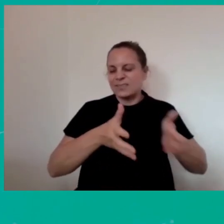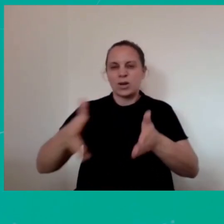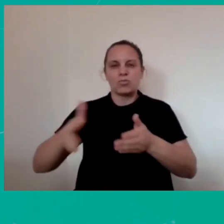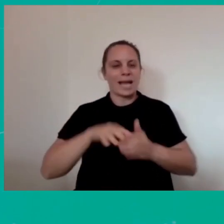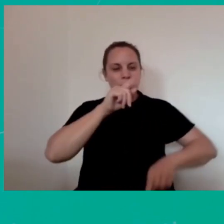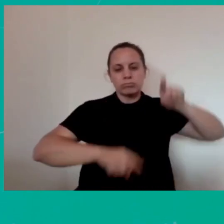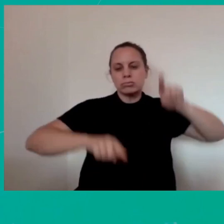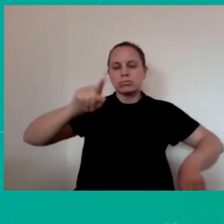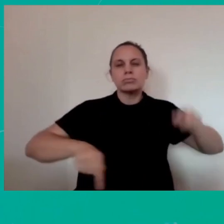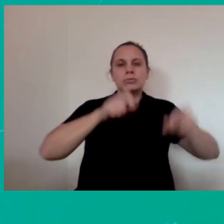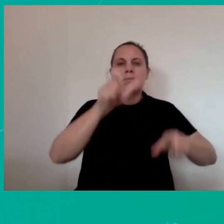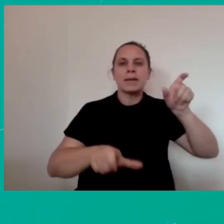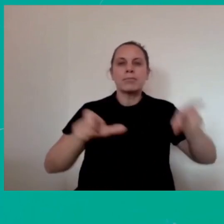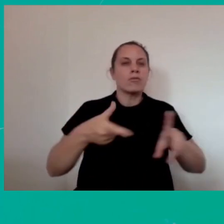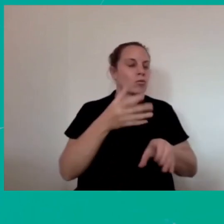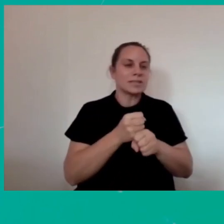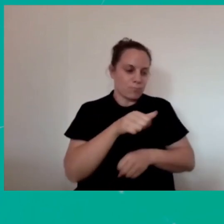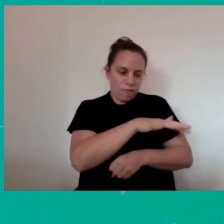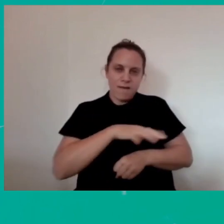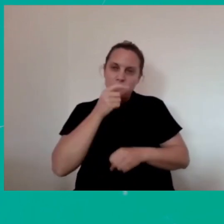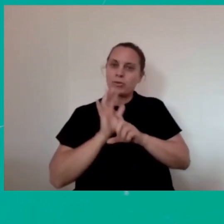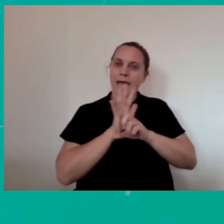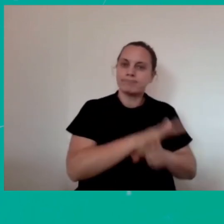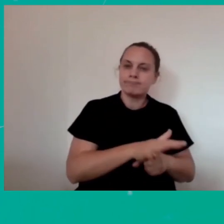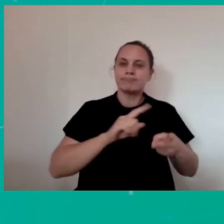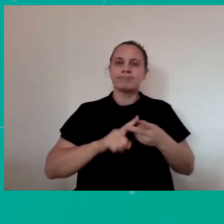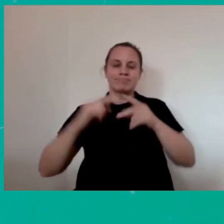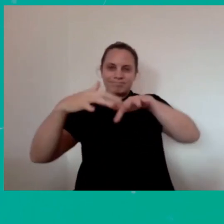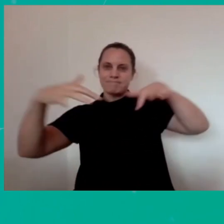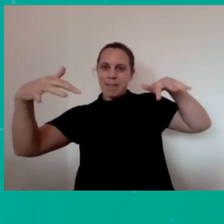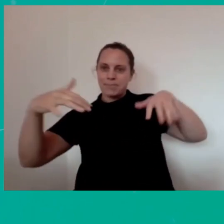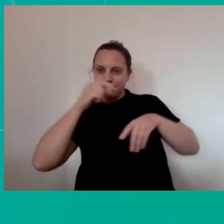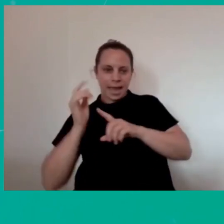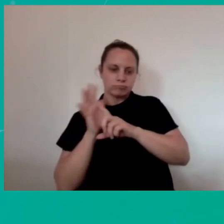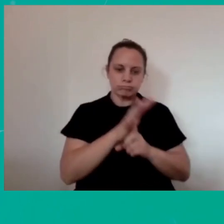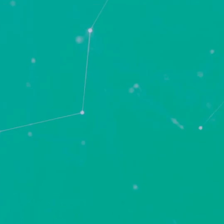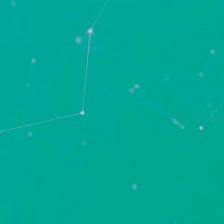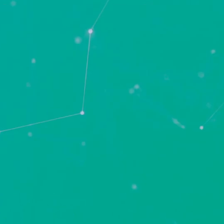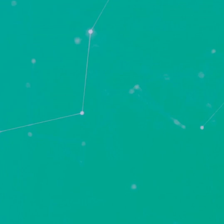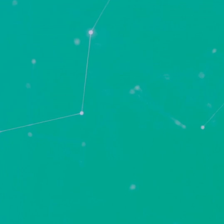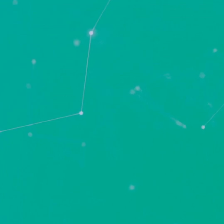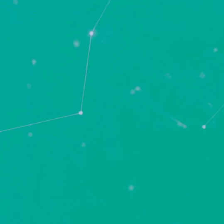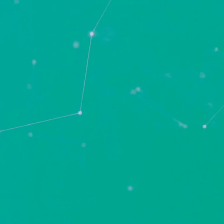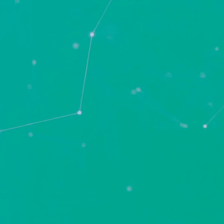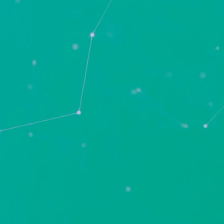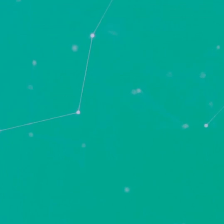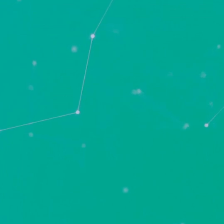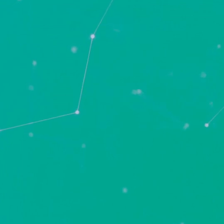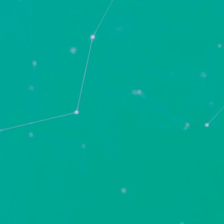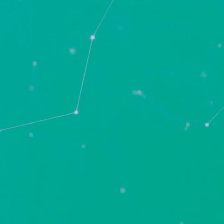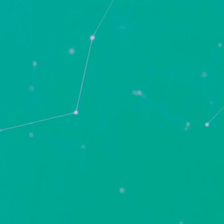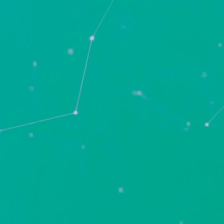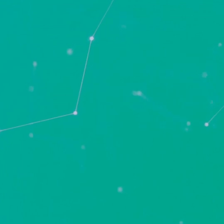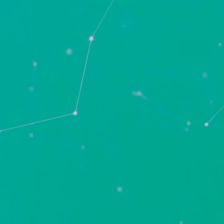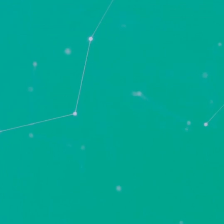Those they are close to, their family, people in public areas, in health, in education, social services,